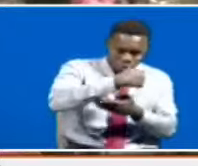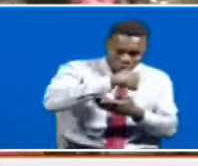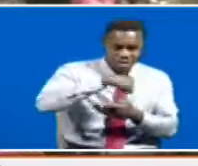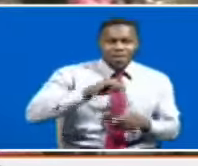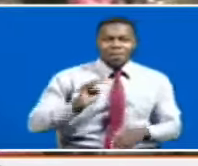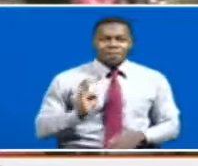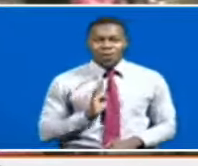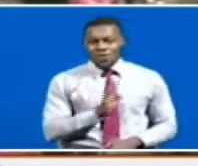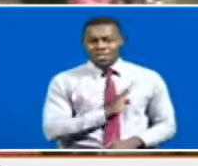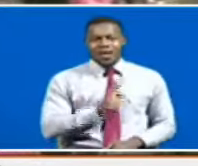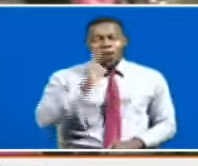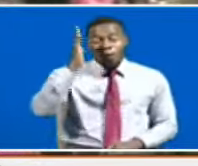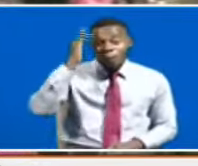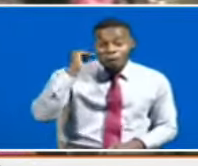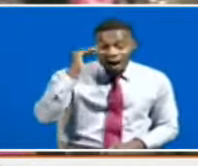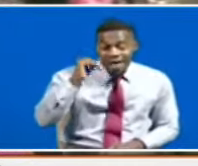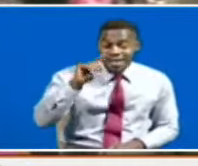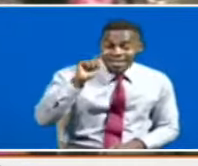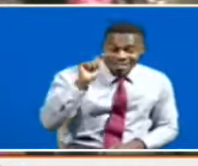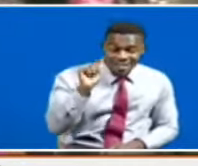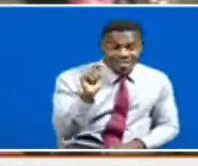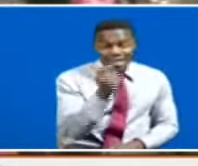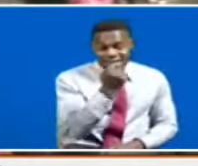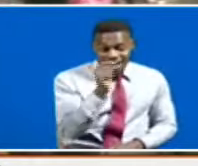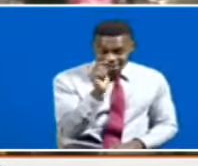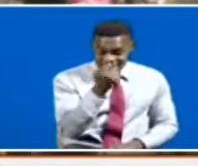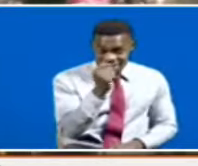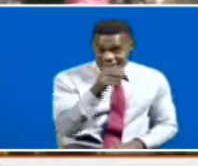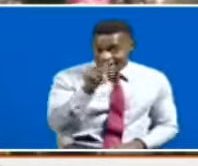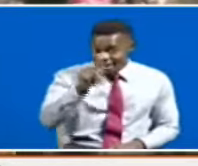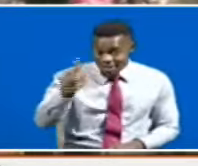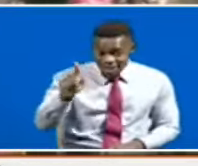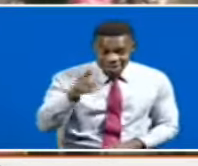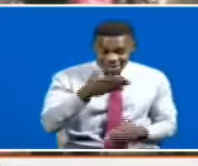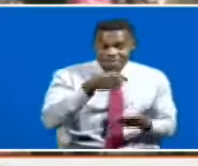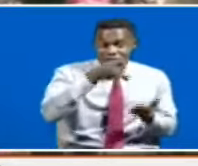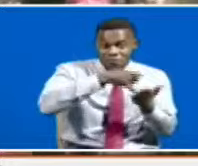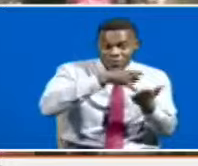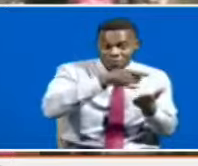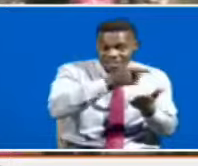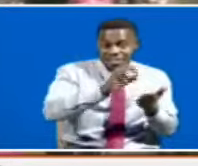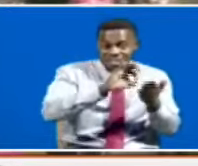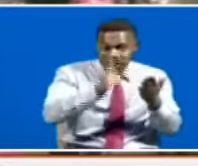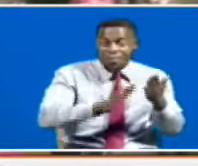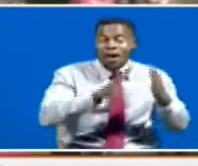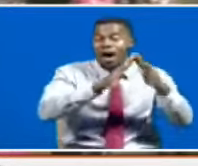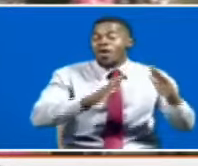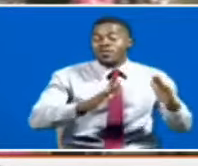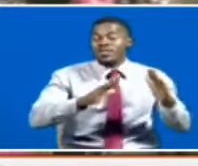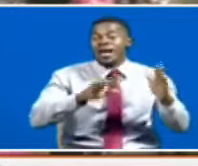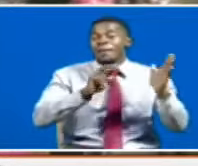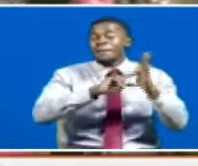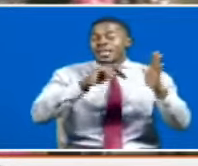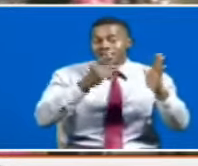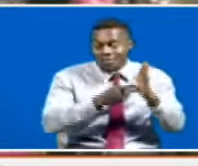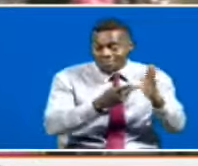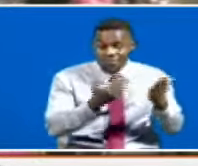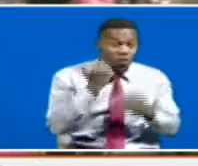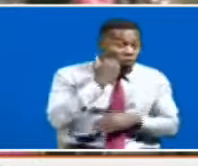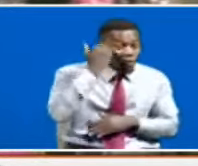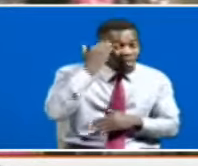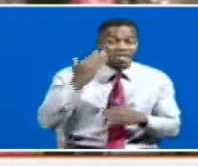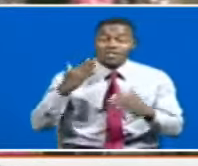manifesto ilikuwa part of affordable housing, ilikuwa ndani. So by halting, by the court